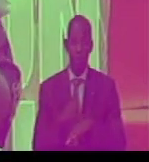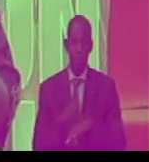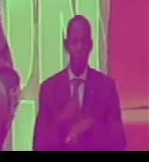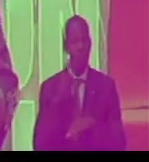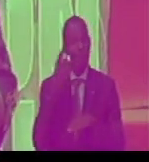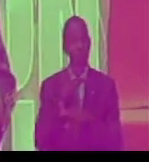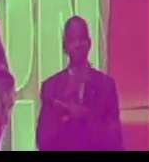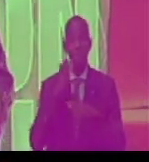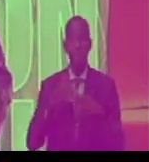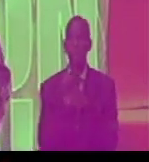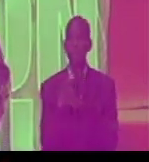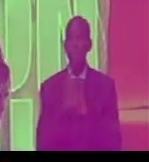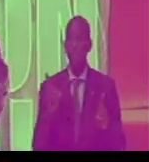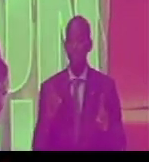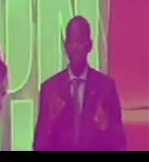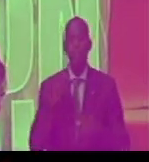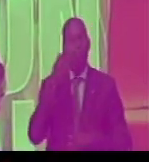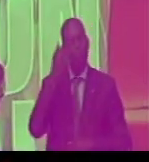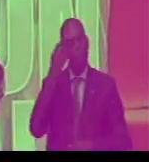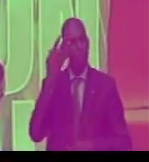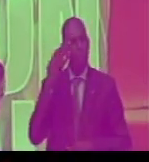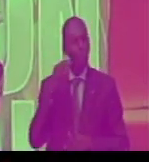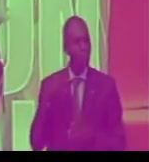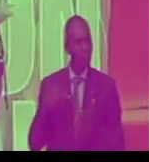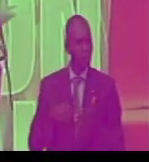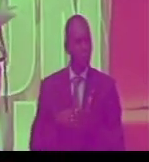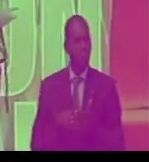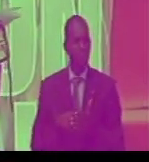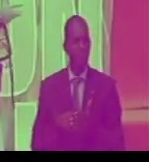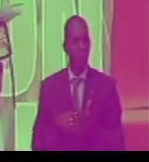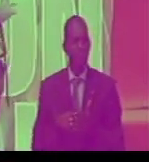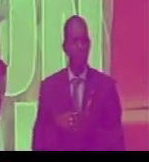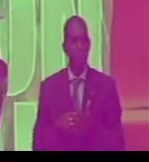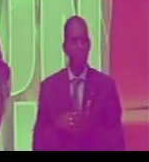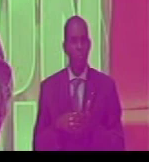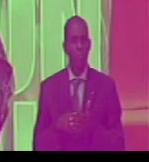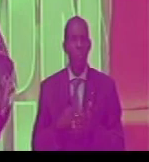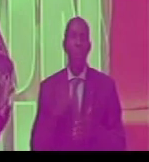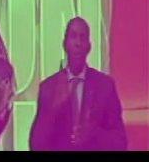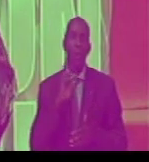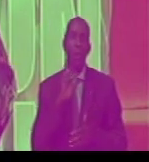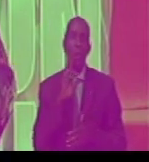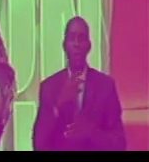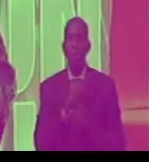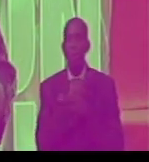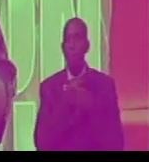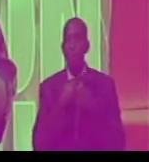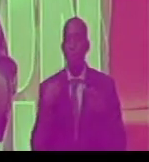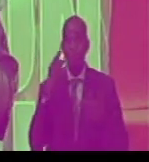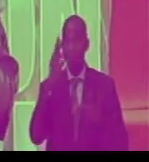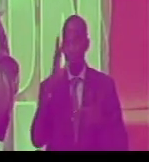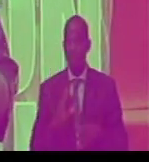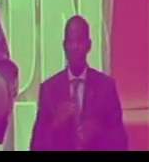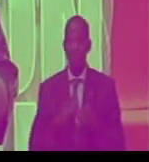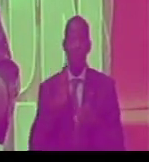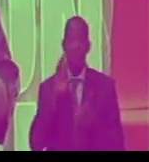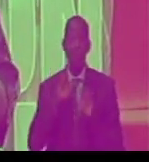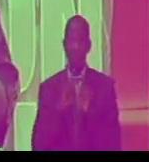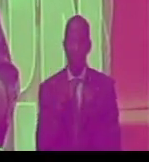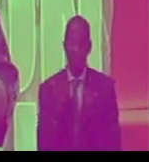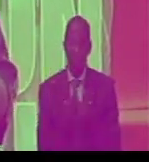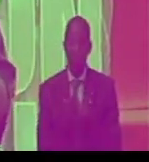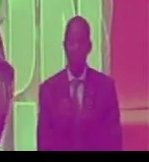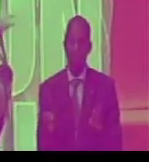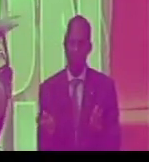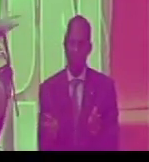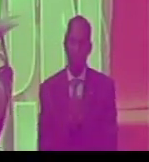total deliverance. I was having, during the course of this, my pastors